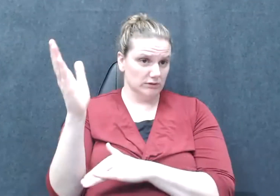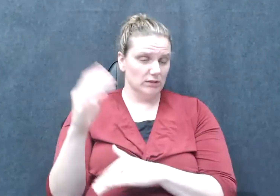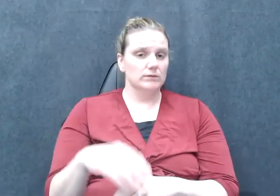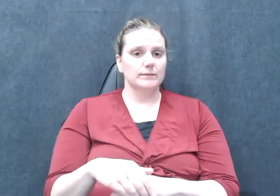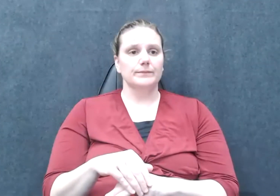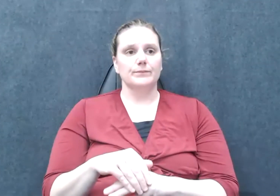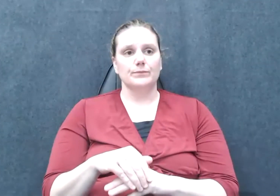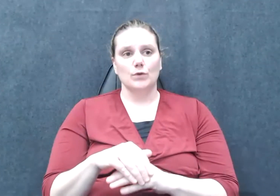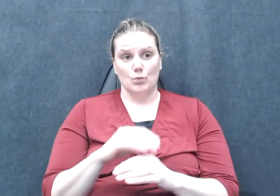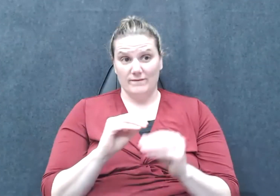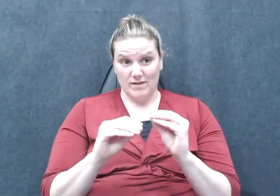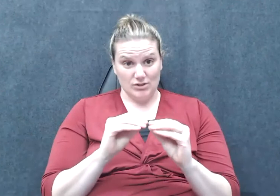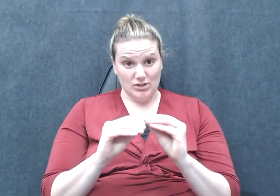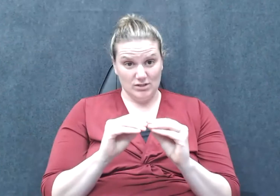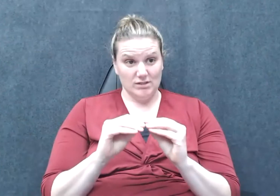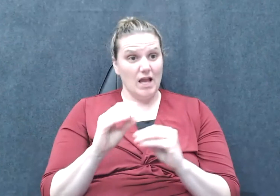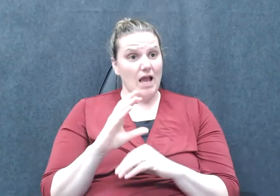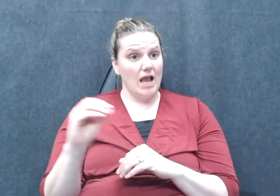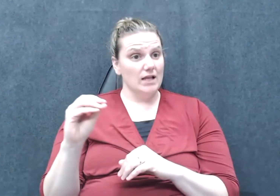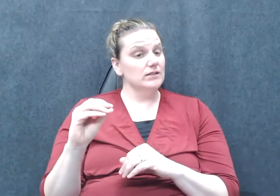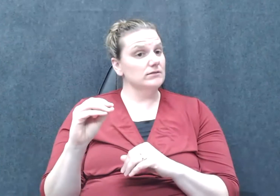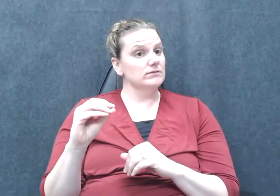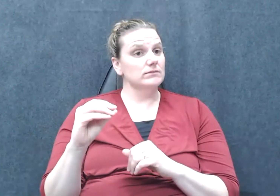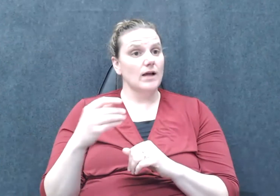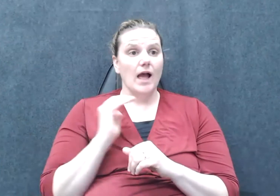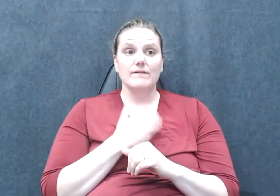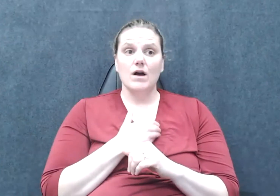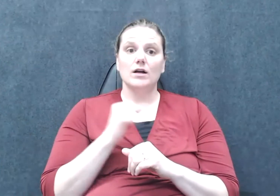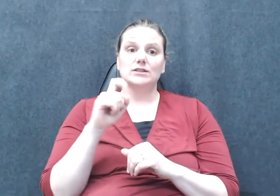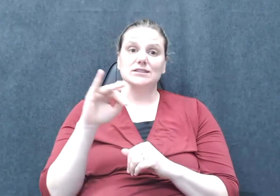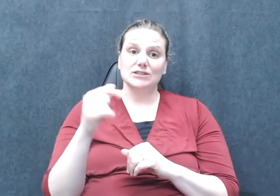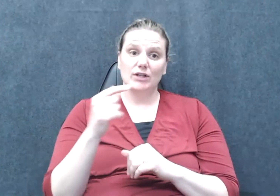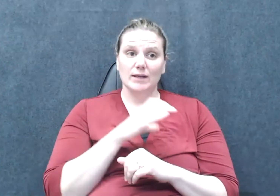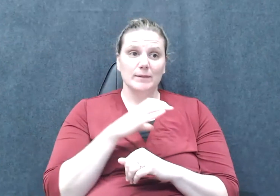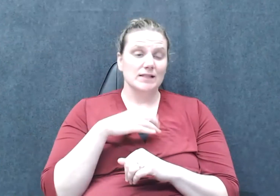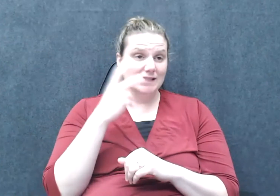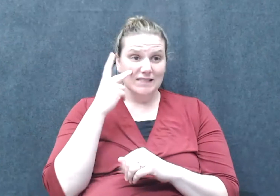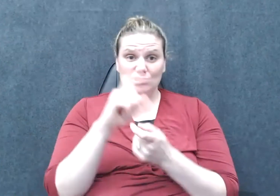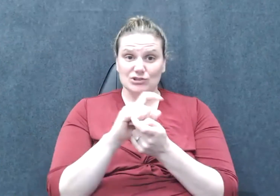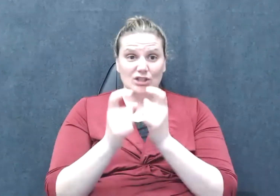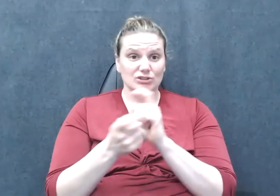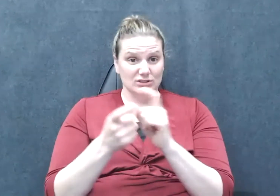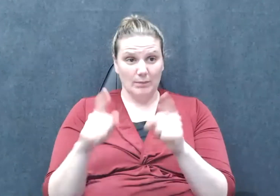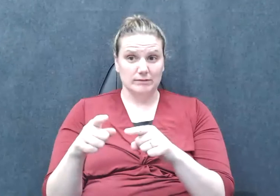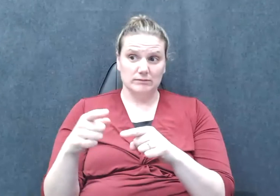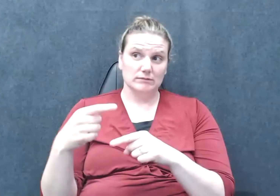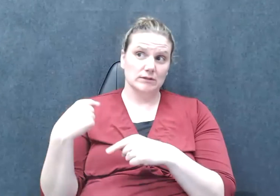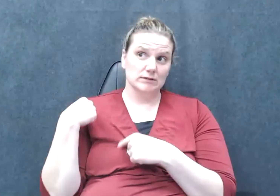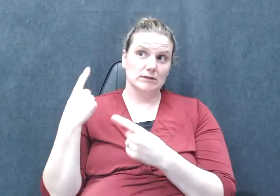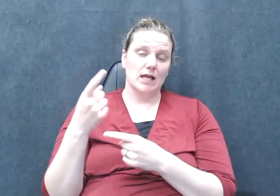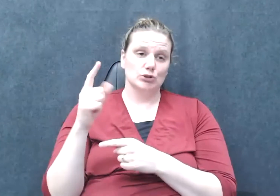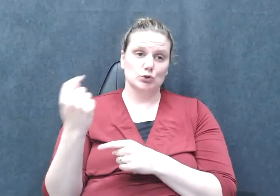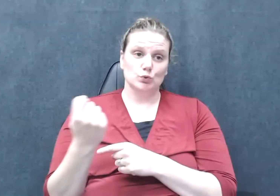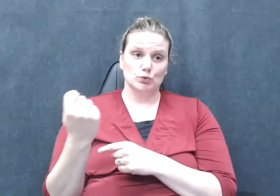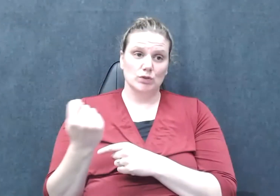the revisions and have our steering committee see the changes that have been made since last Tuesday's CRIS committee